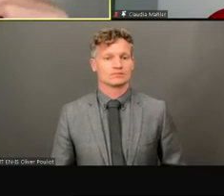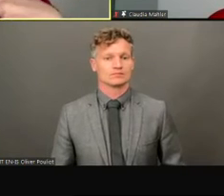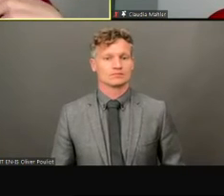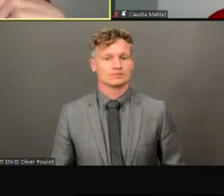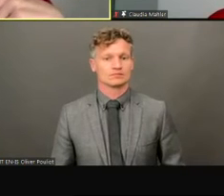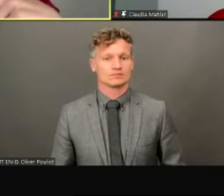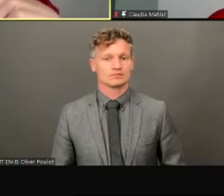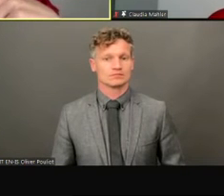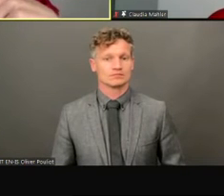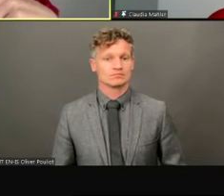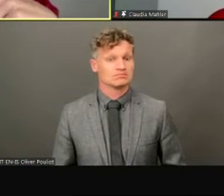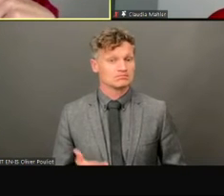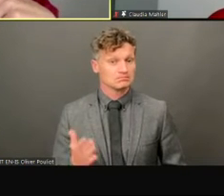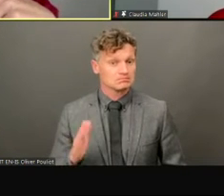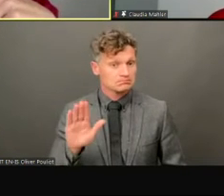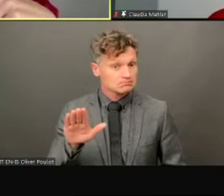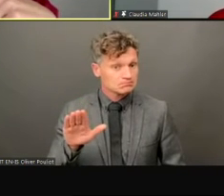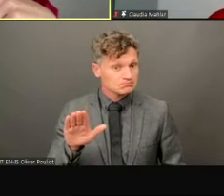Kieran?